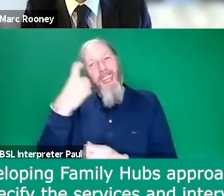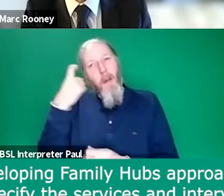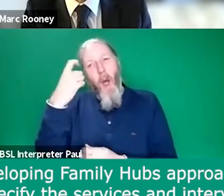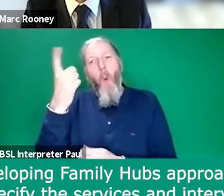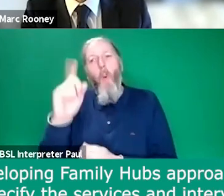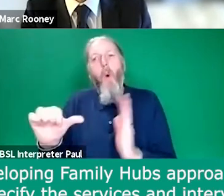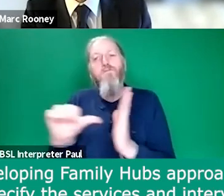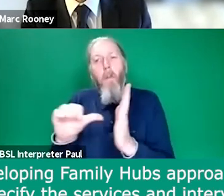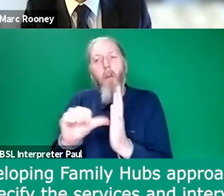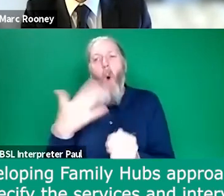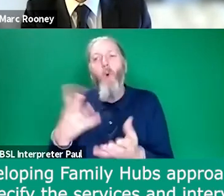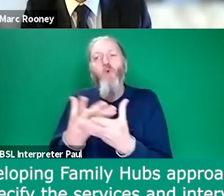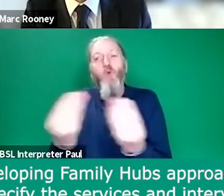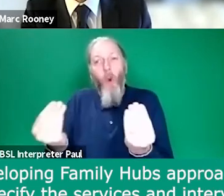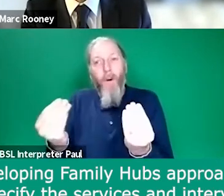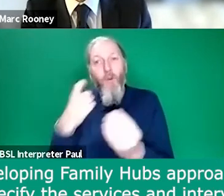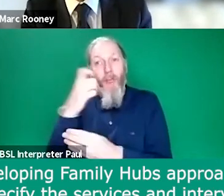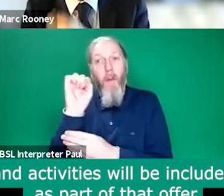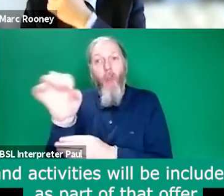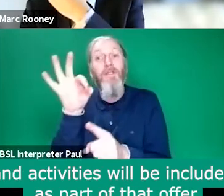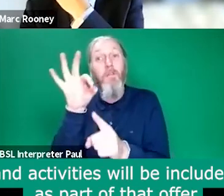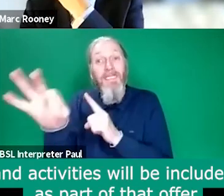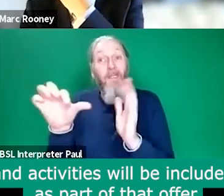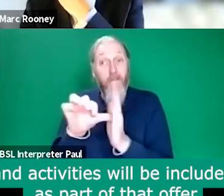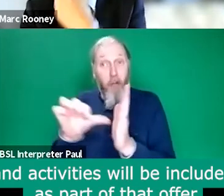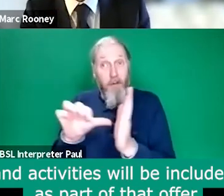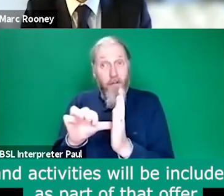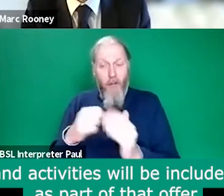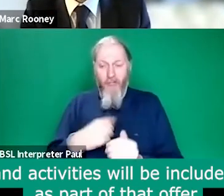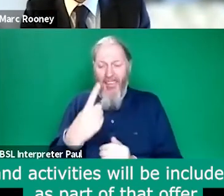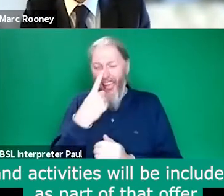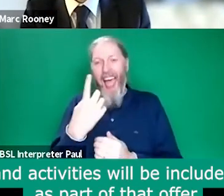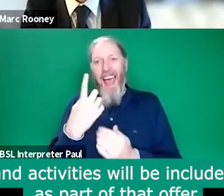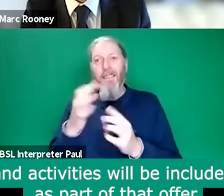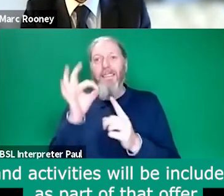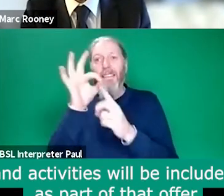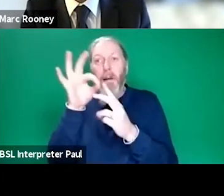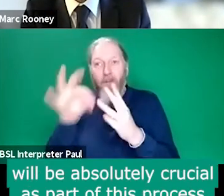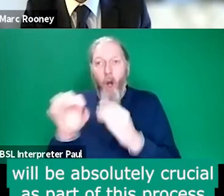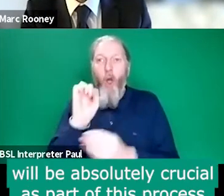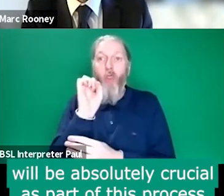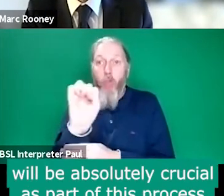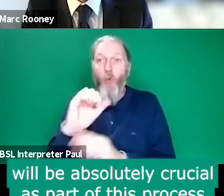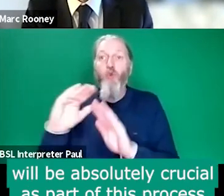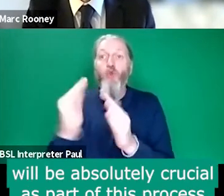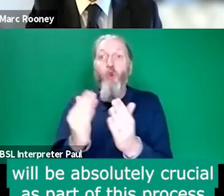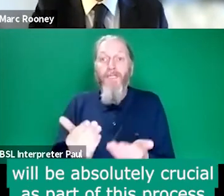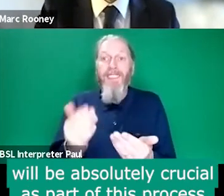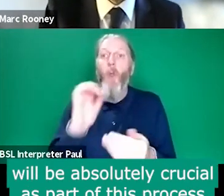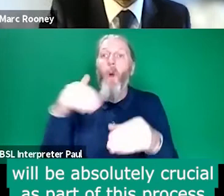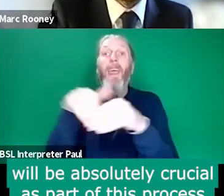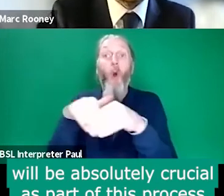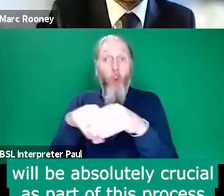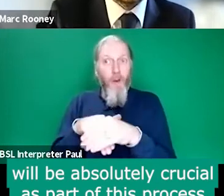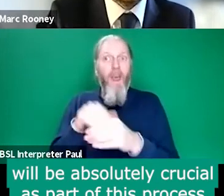and specify the services and interventions and activities that will be included as part of that offer feel absolutely crucial